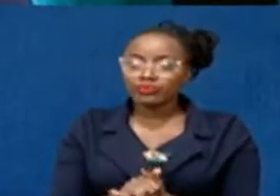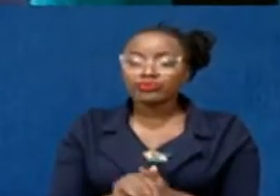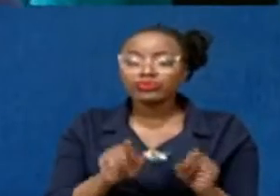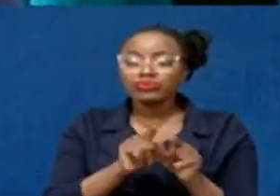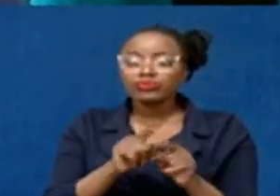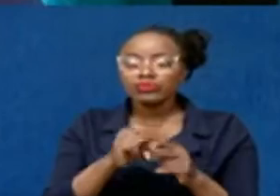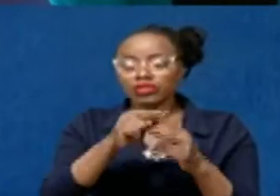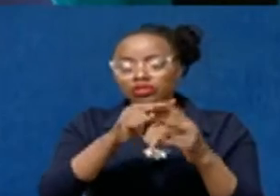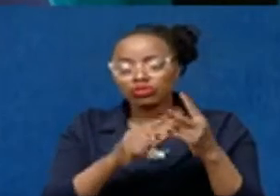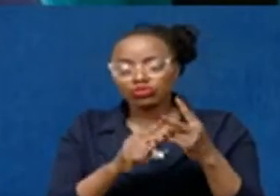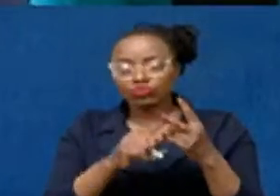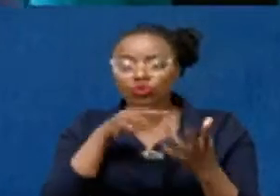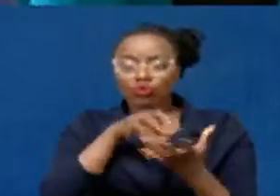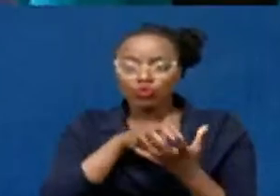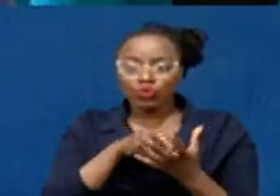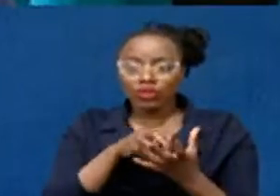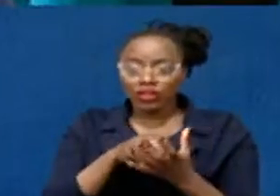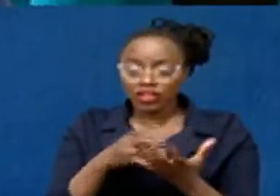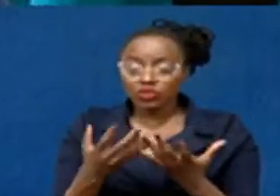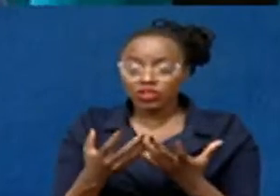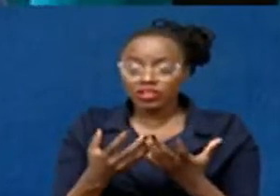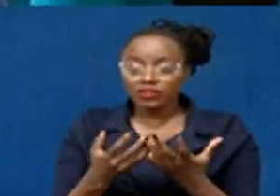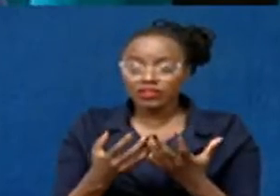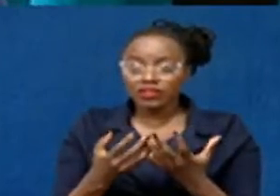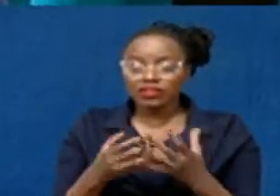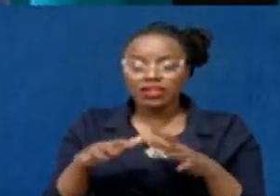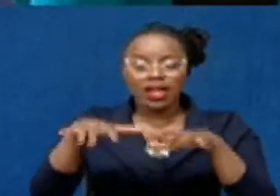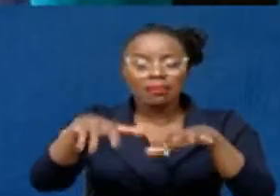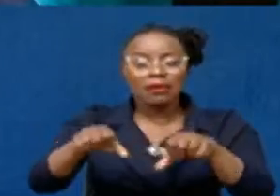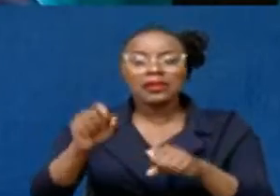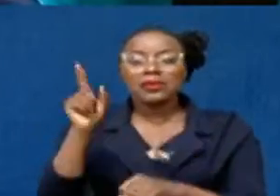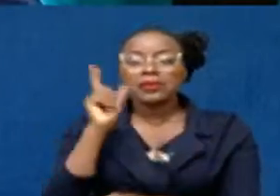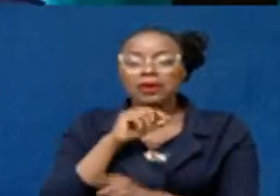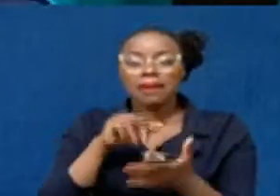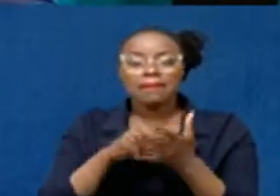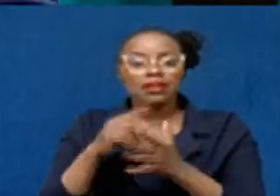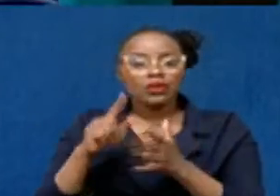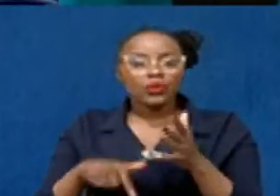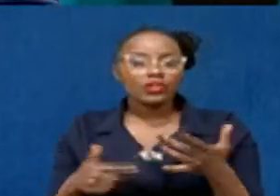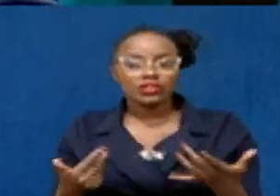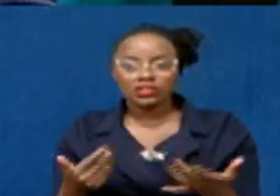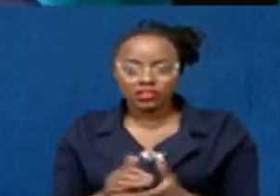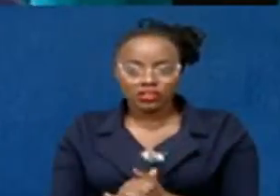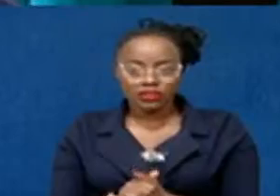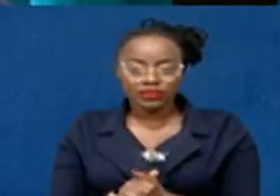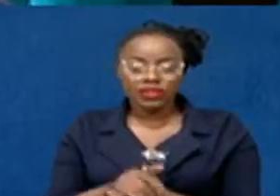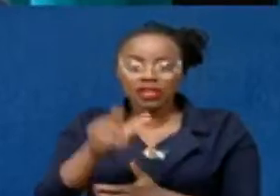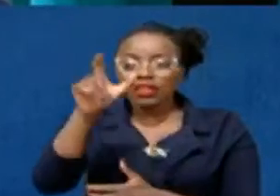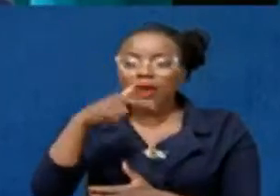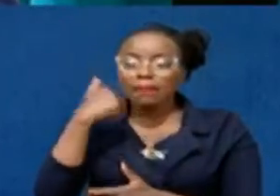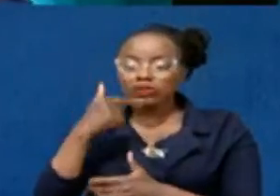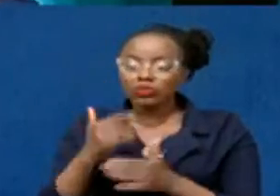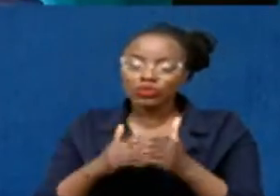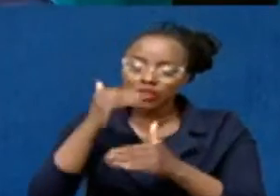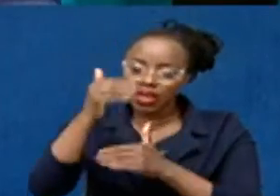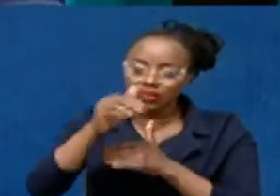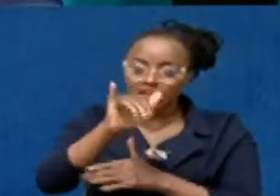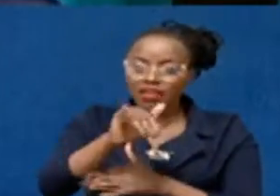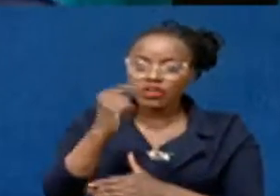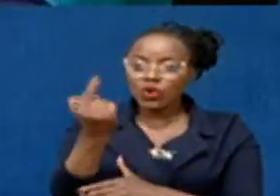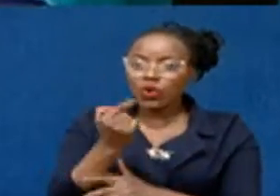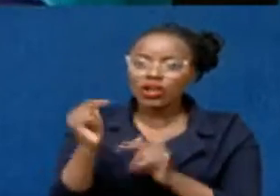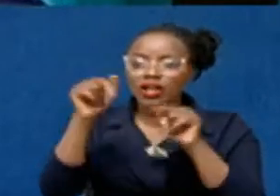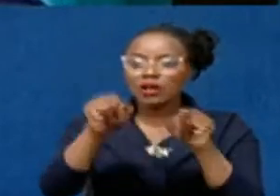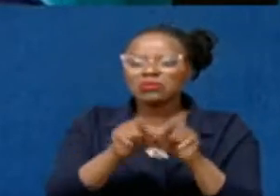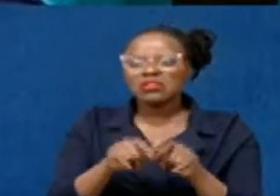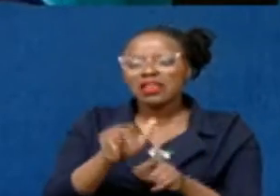And those two slots seem taken, meaning whoever comes after that will only